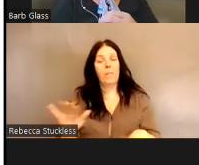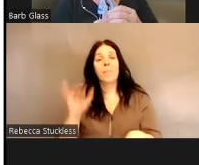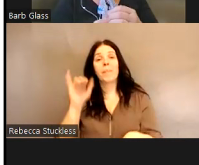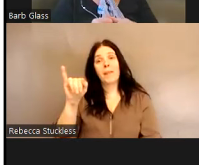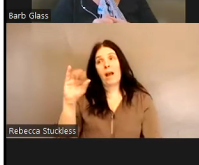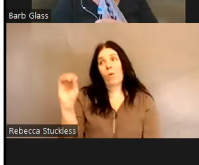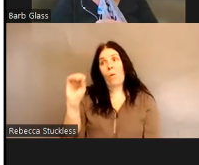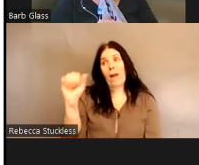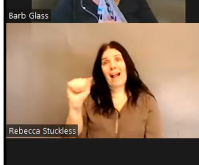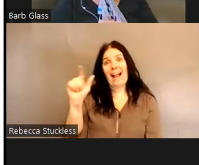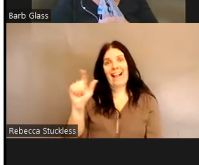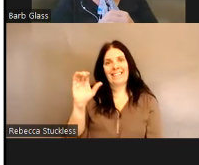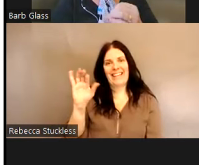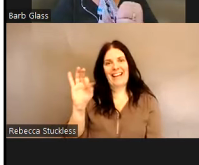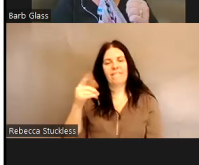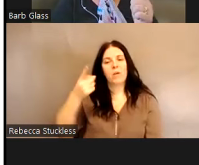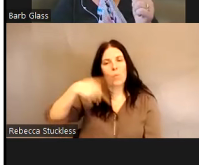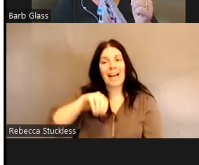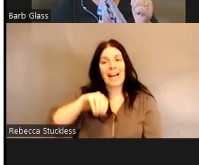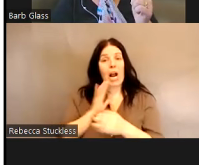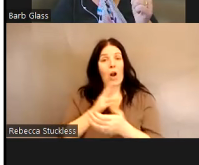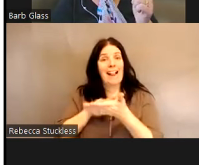our literacy and basic skills programs.